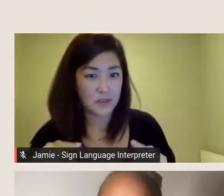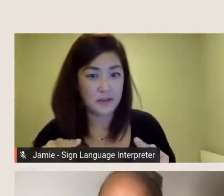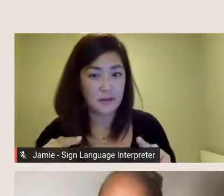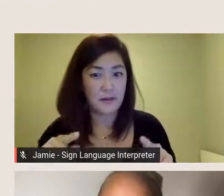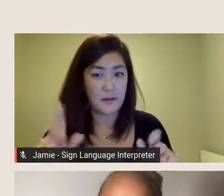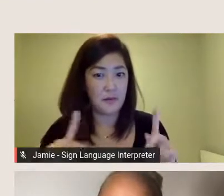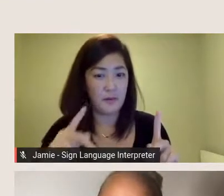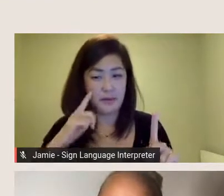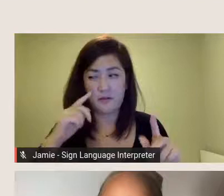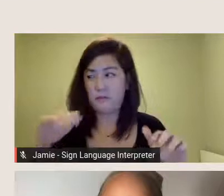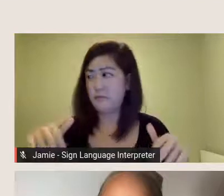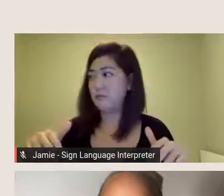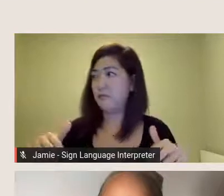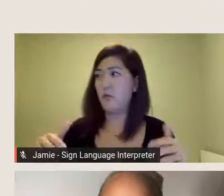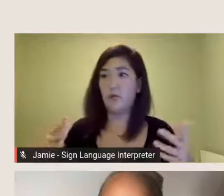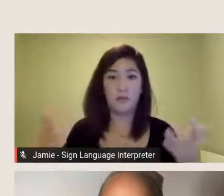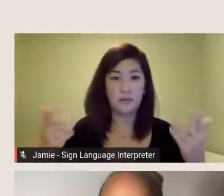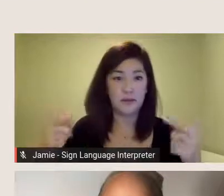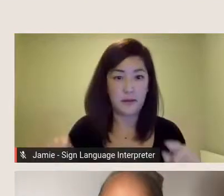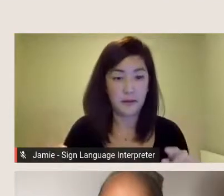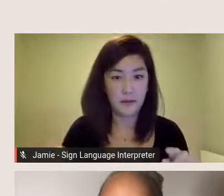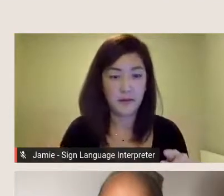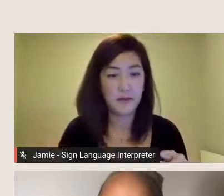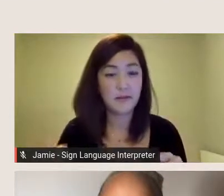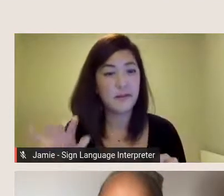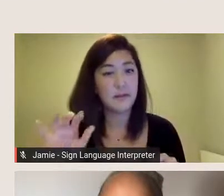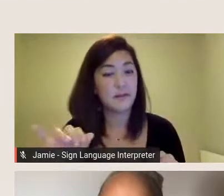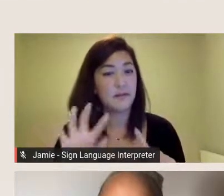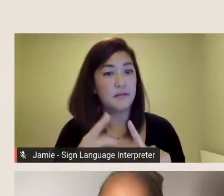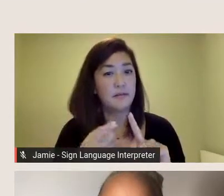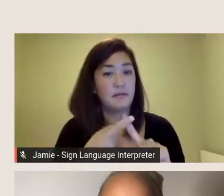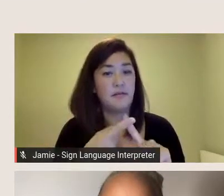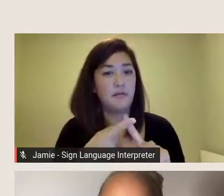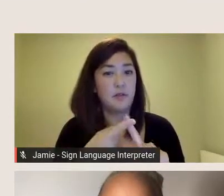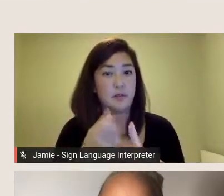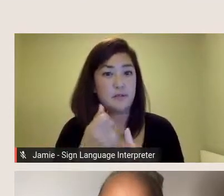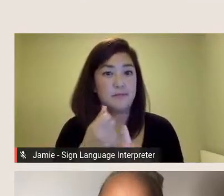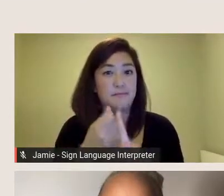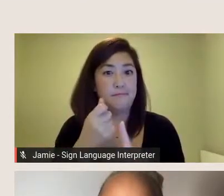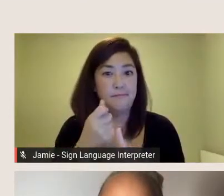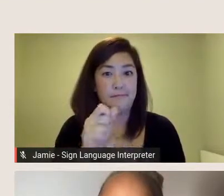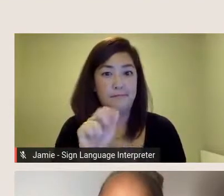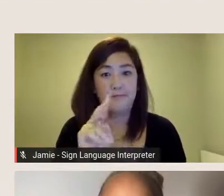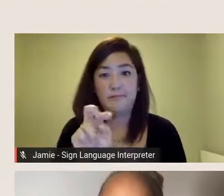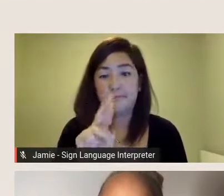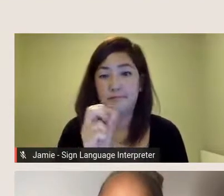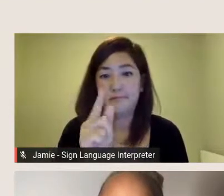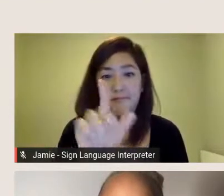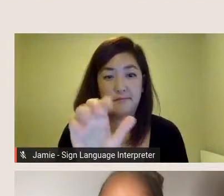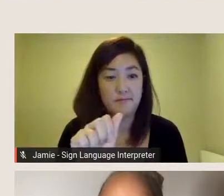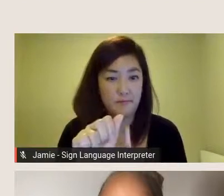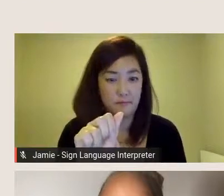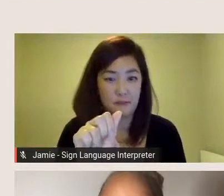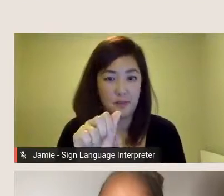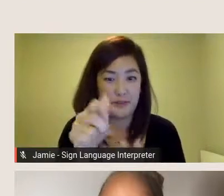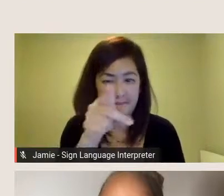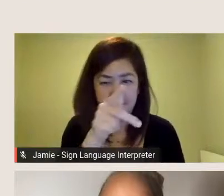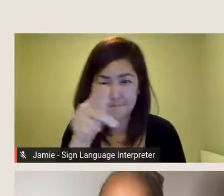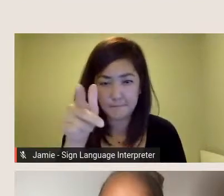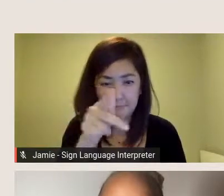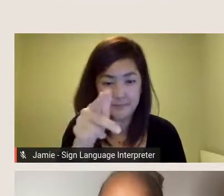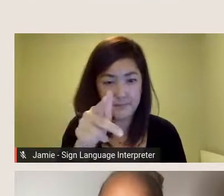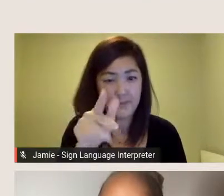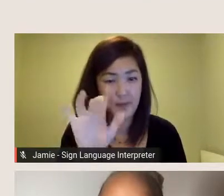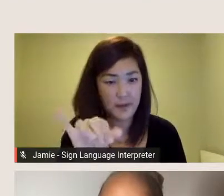here? And it was the first thing, it was like kind of the first thing Ursula shot, in terms of covering the story. So it's kind of where